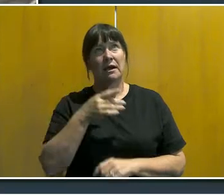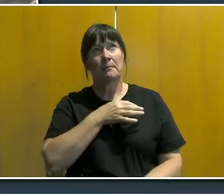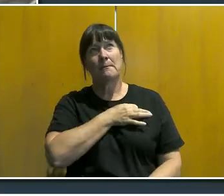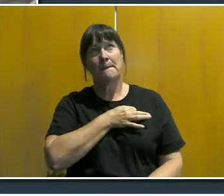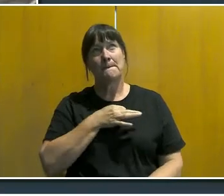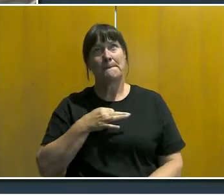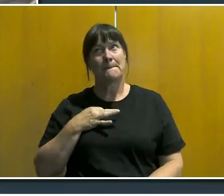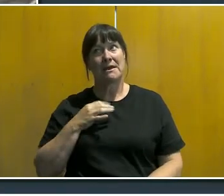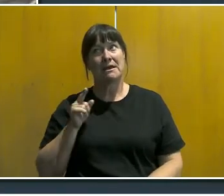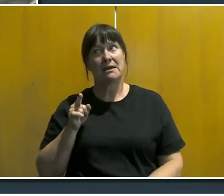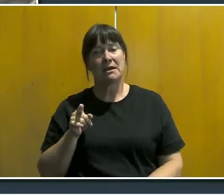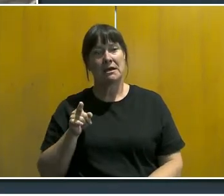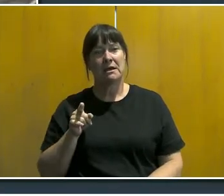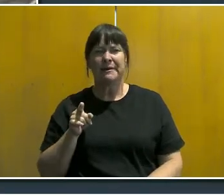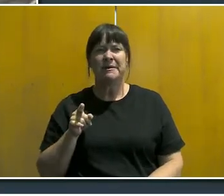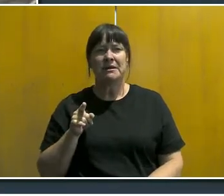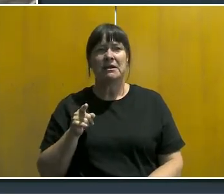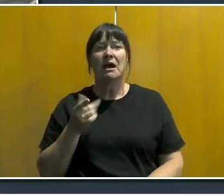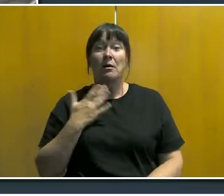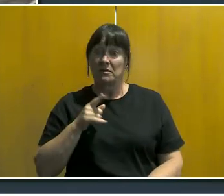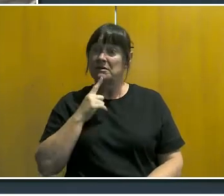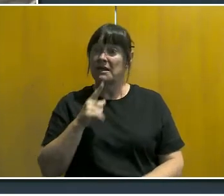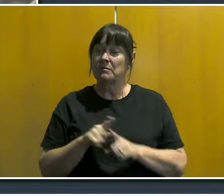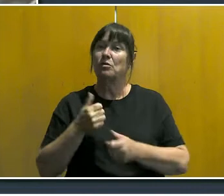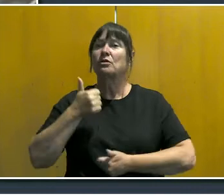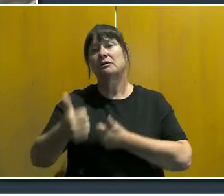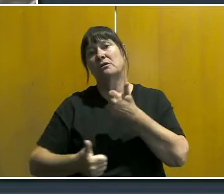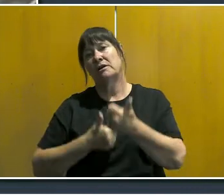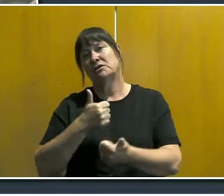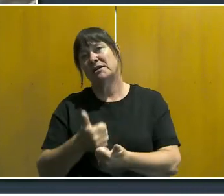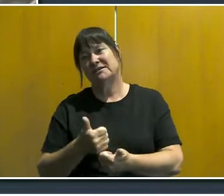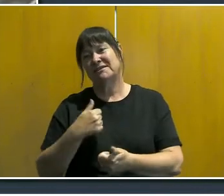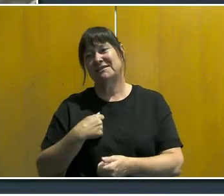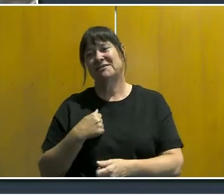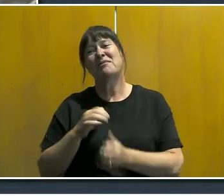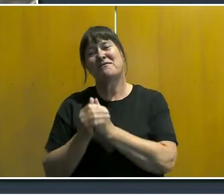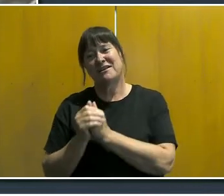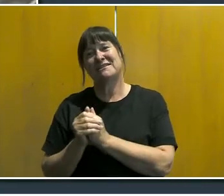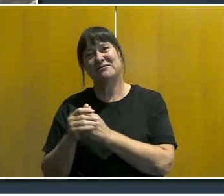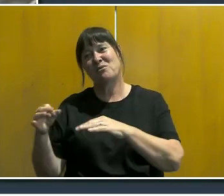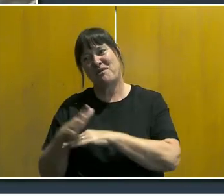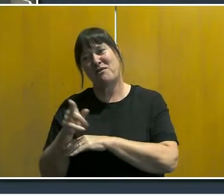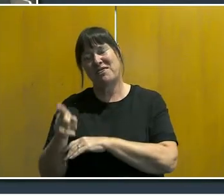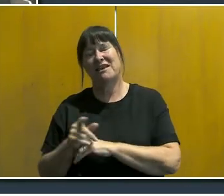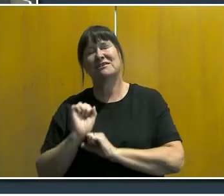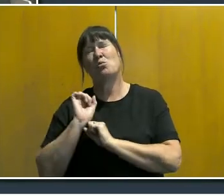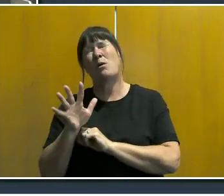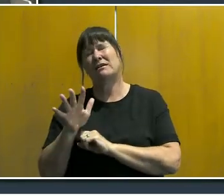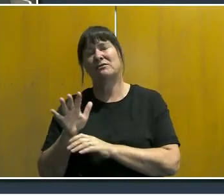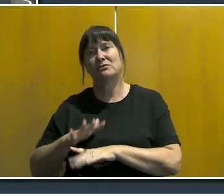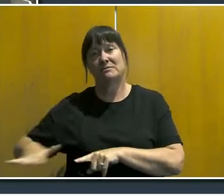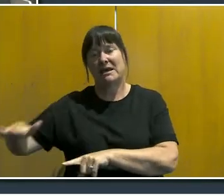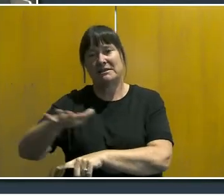it. And I'd like to echo the congratulations. I've had many friends get married in your bush and the likes, and it's a wonderful